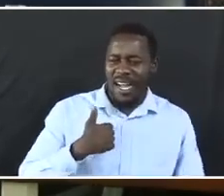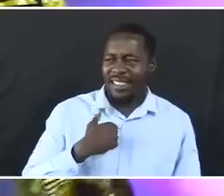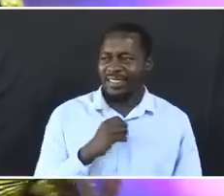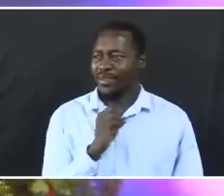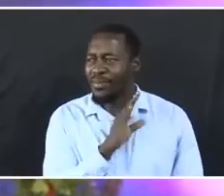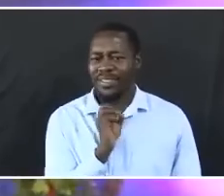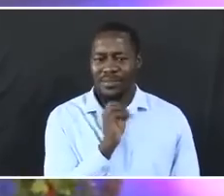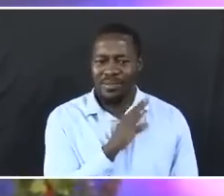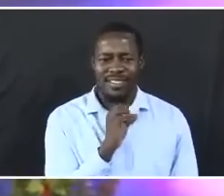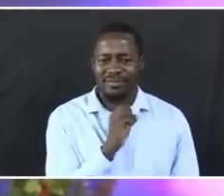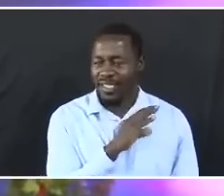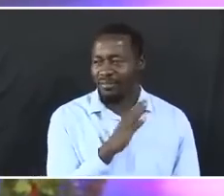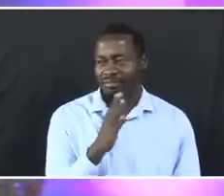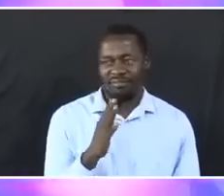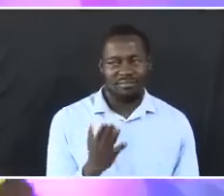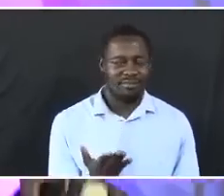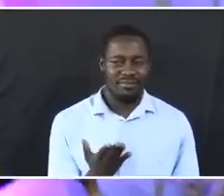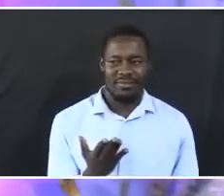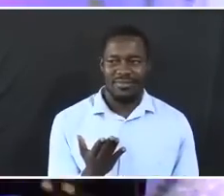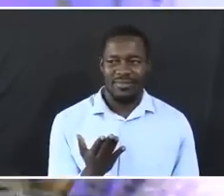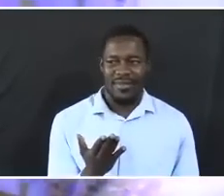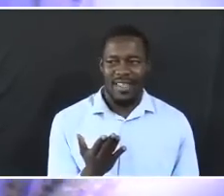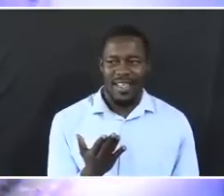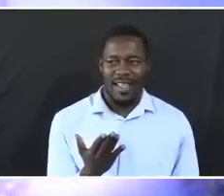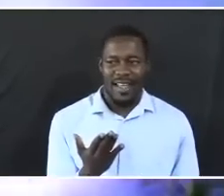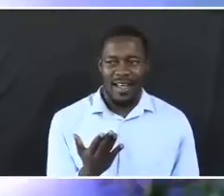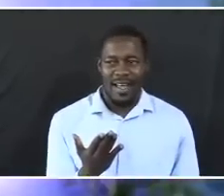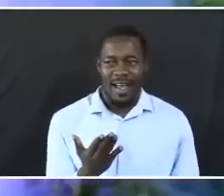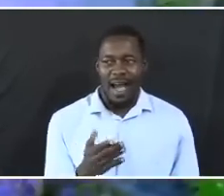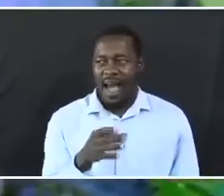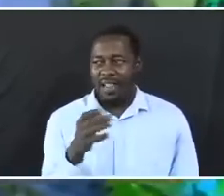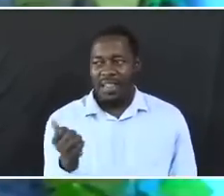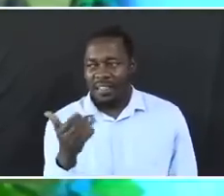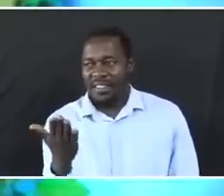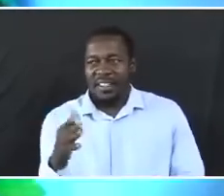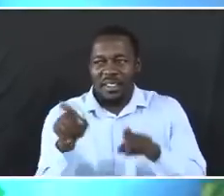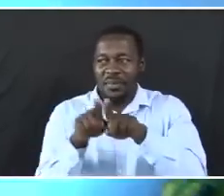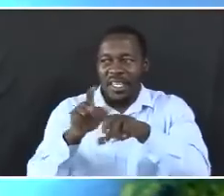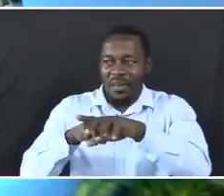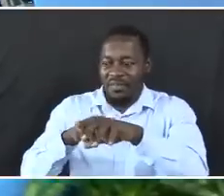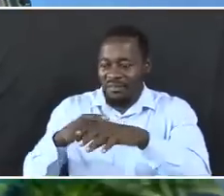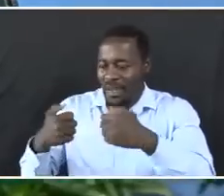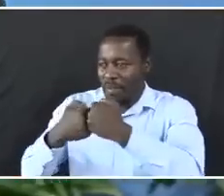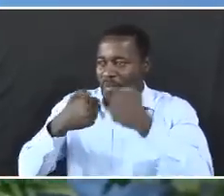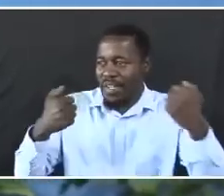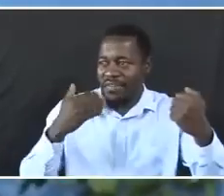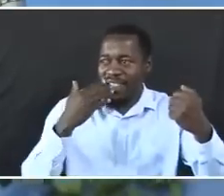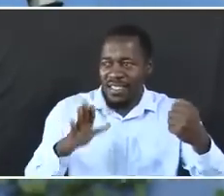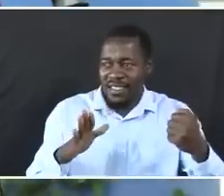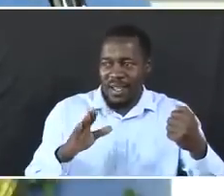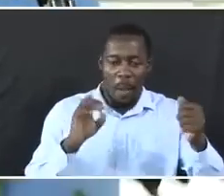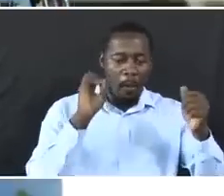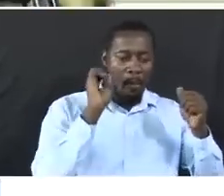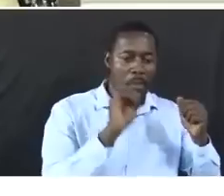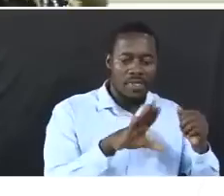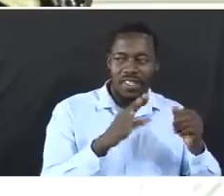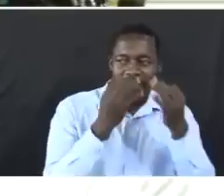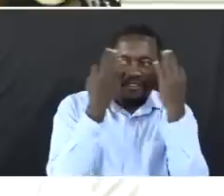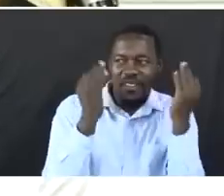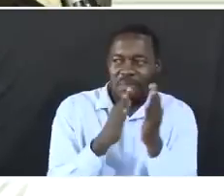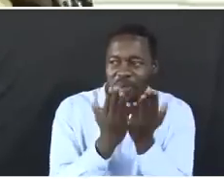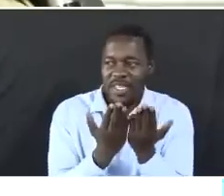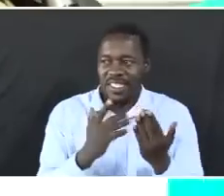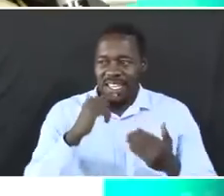That was my past. I have opened a new page. I am moving forward. Deep down I